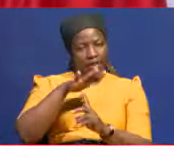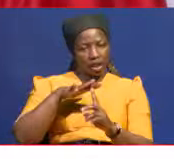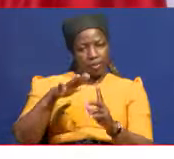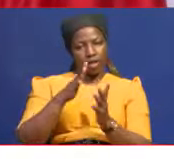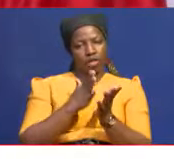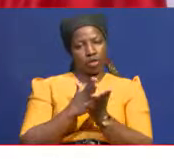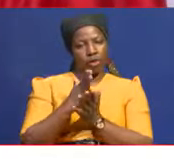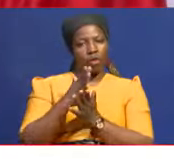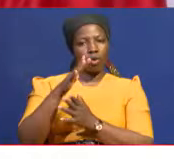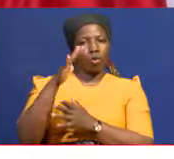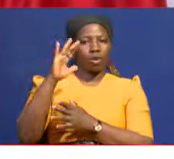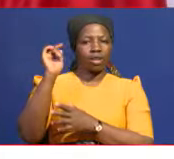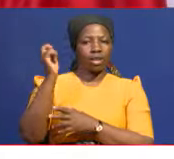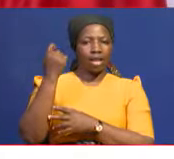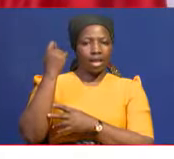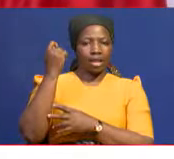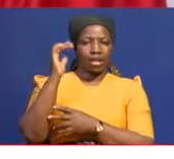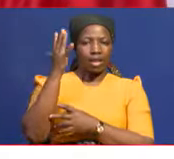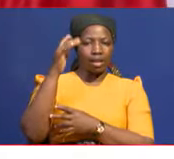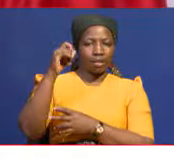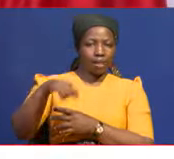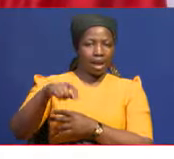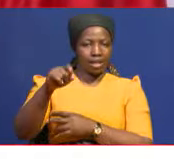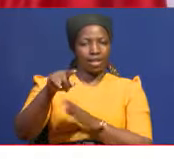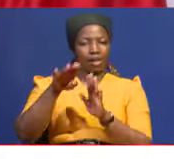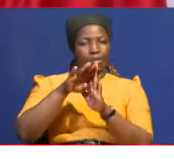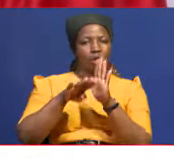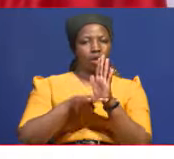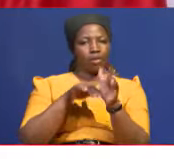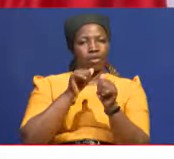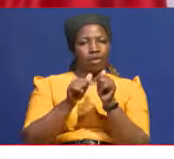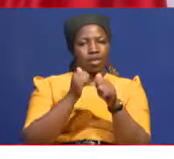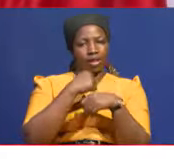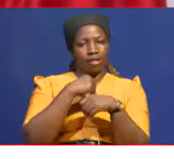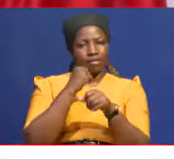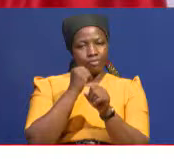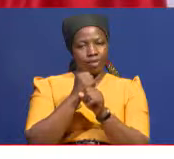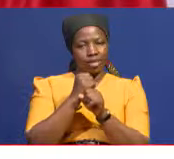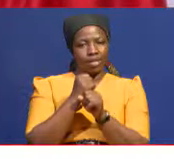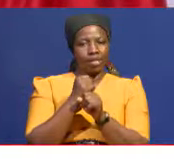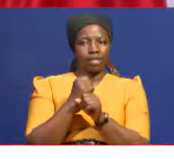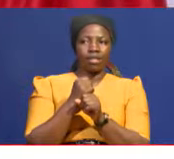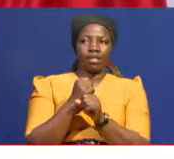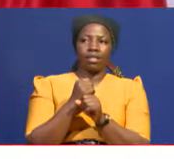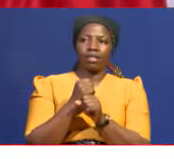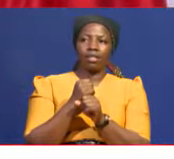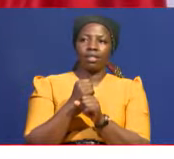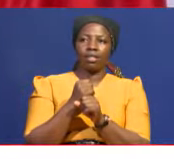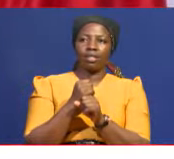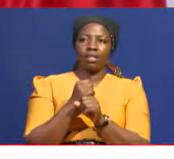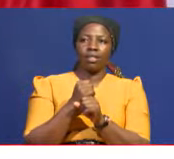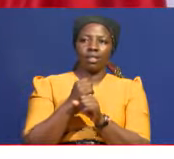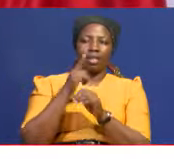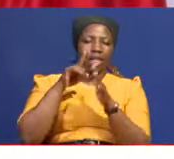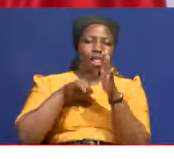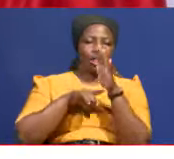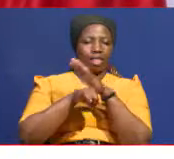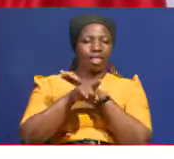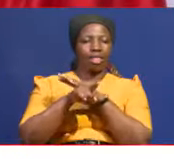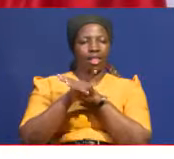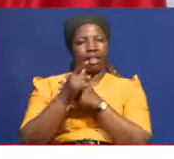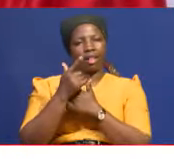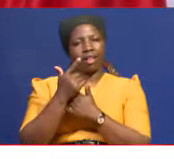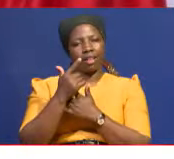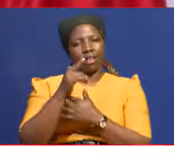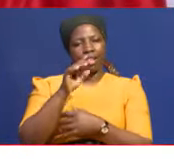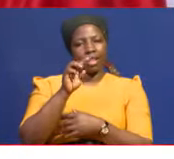Kenya initiative, which has added significant momentum to our goal of NYS planting 1